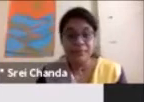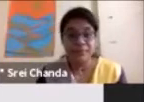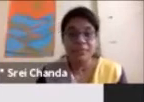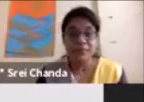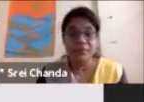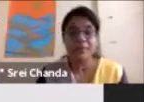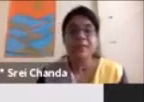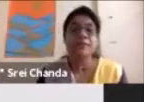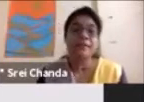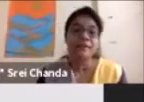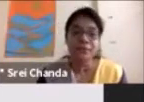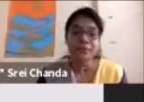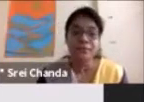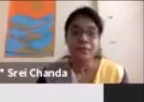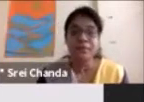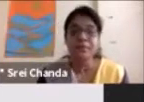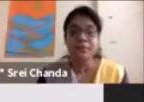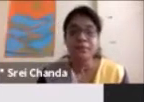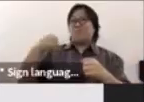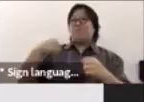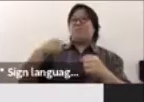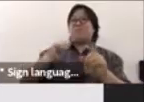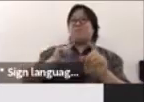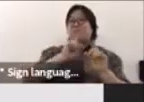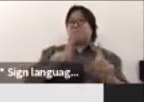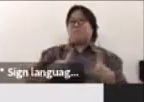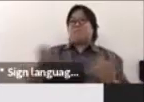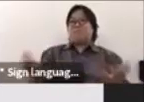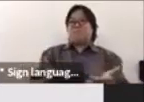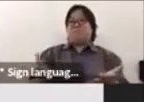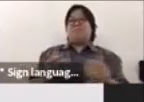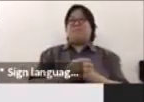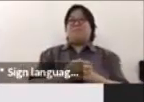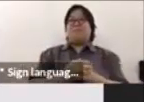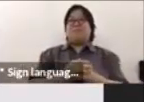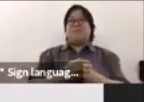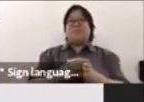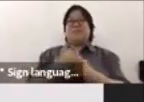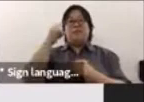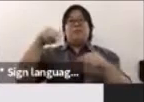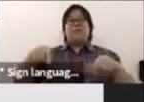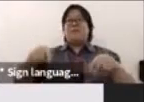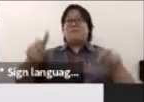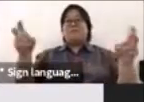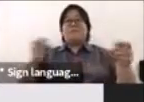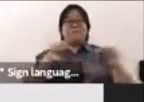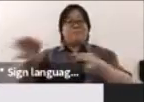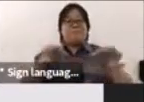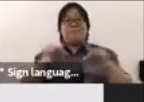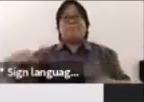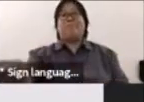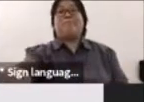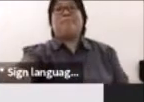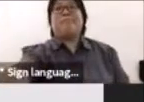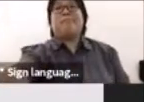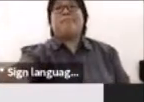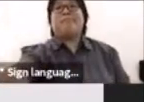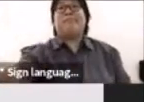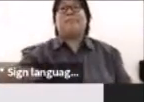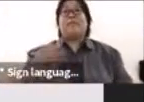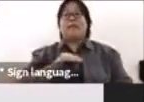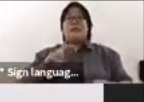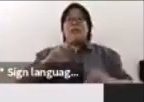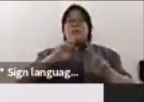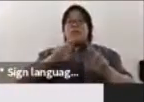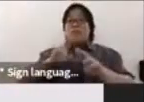me permission for the interview of the person with lower limb amputation, and of course the respondent who